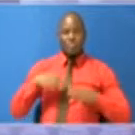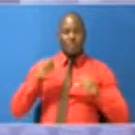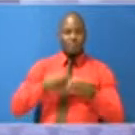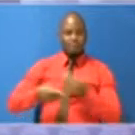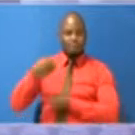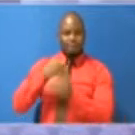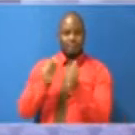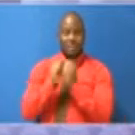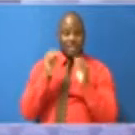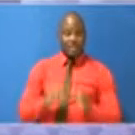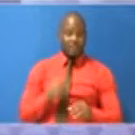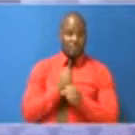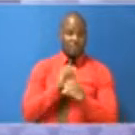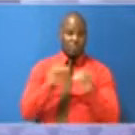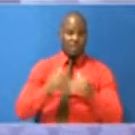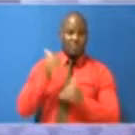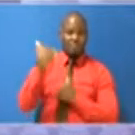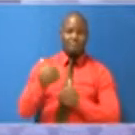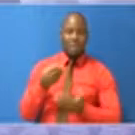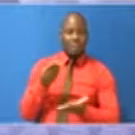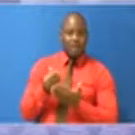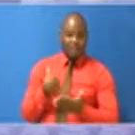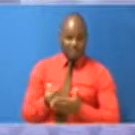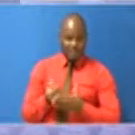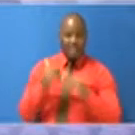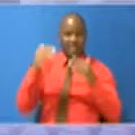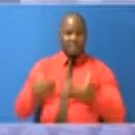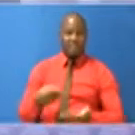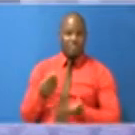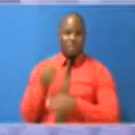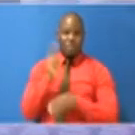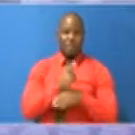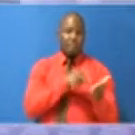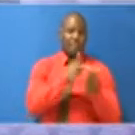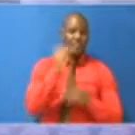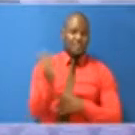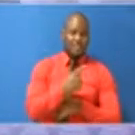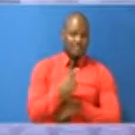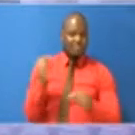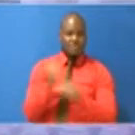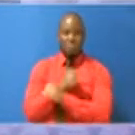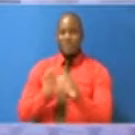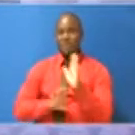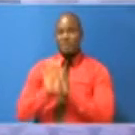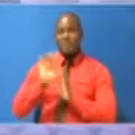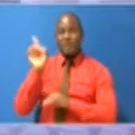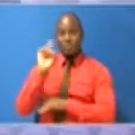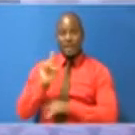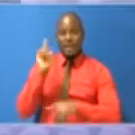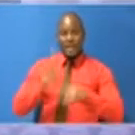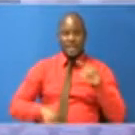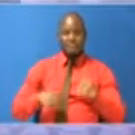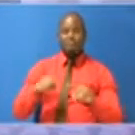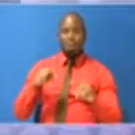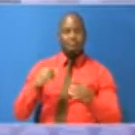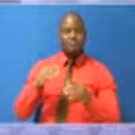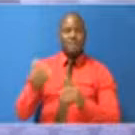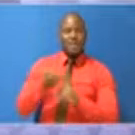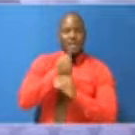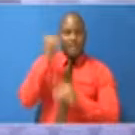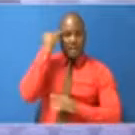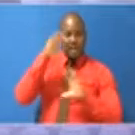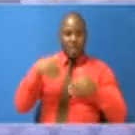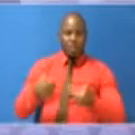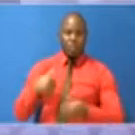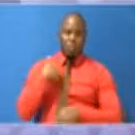invest in it if you do not do that you become a cashier that you're receiving money you only pay salaries you will not develop nairobi unless you get creative in how